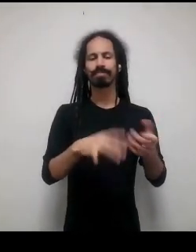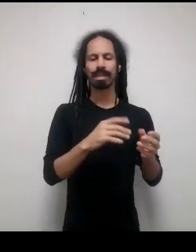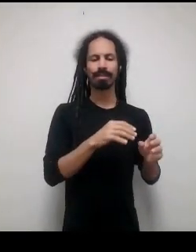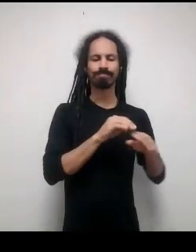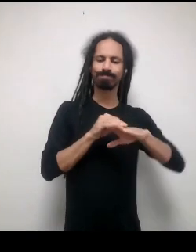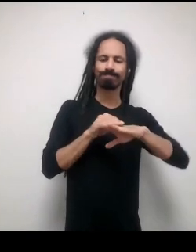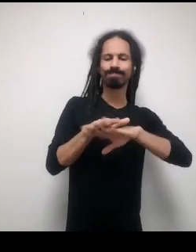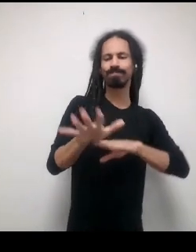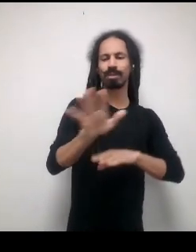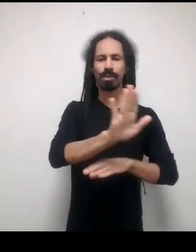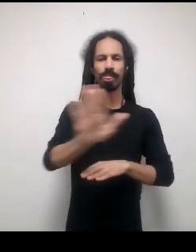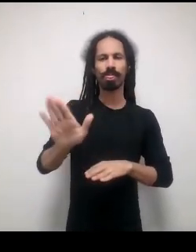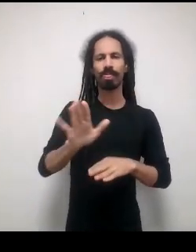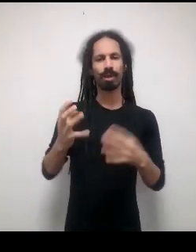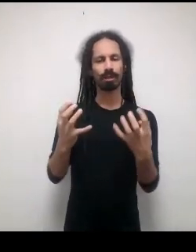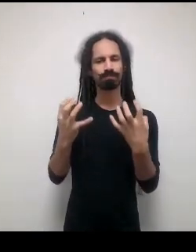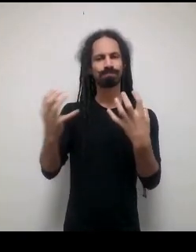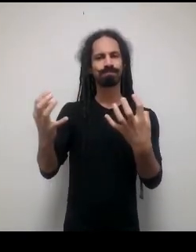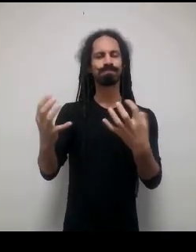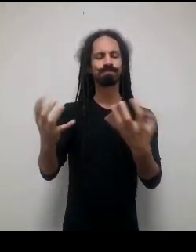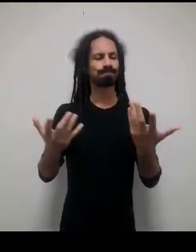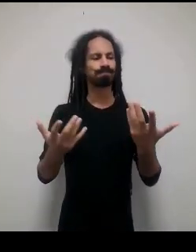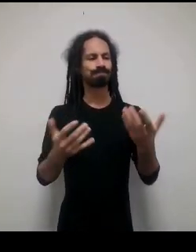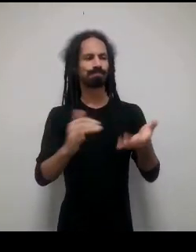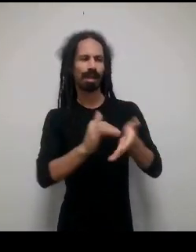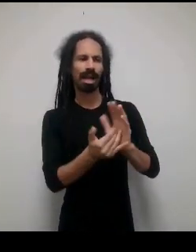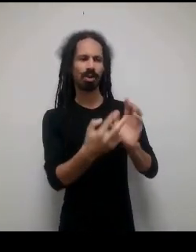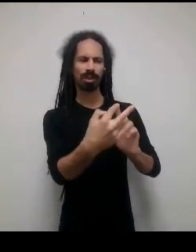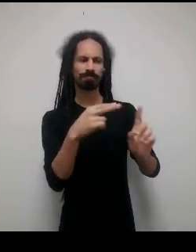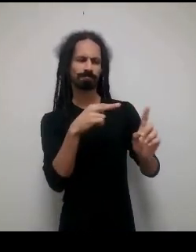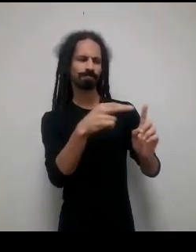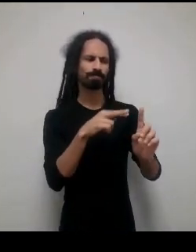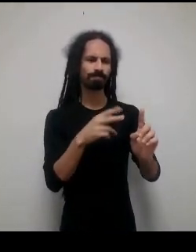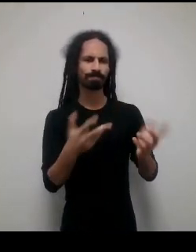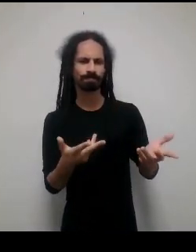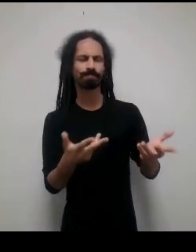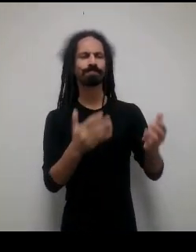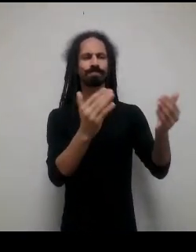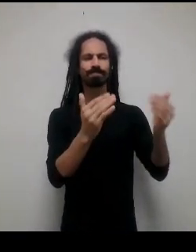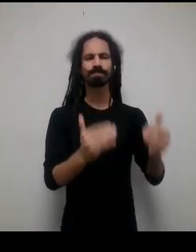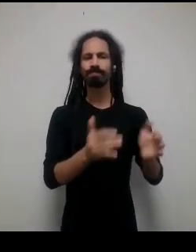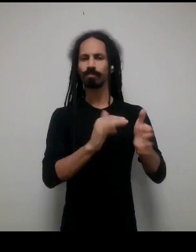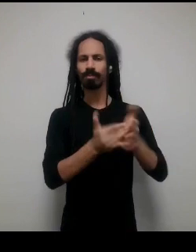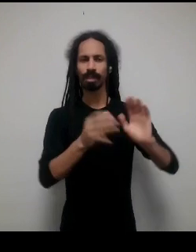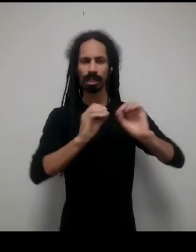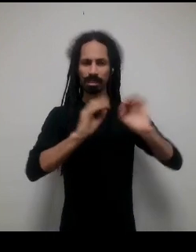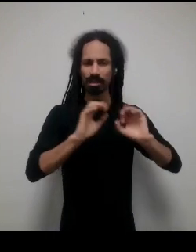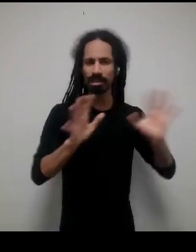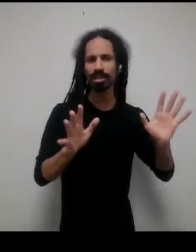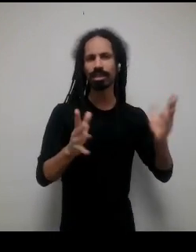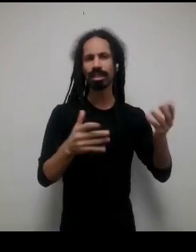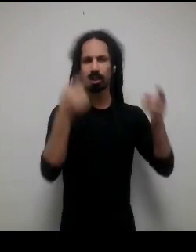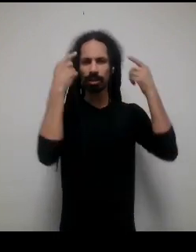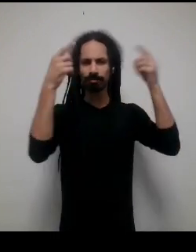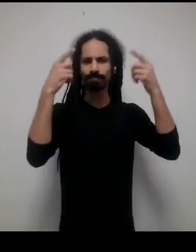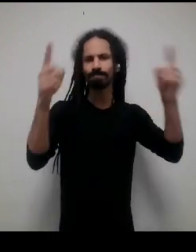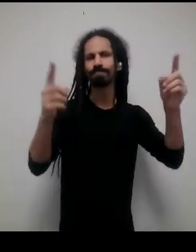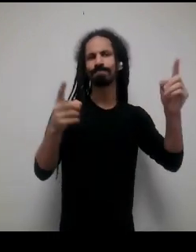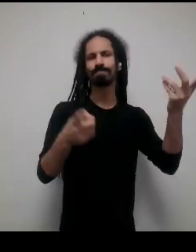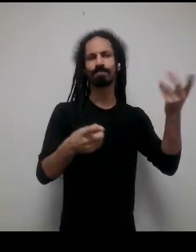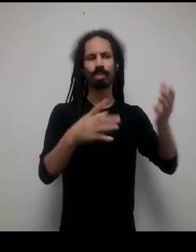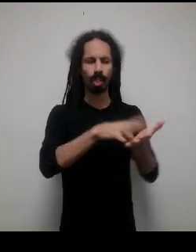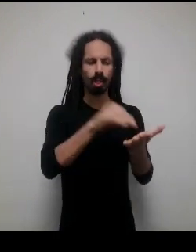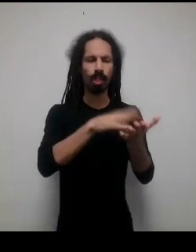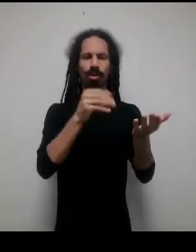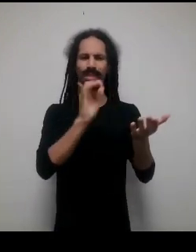and expertise. It will also affect, or can affect, how clearly and effectively your content comes across to your